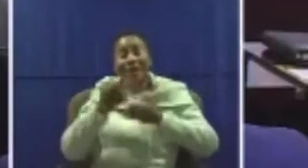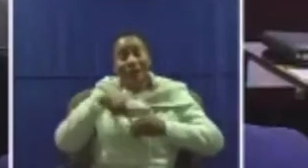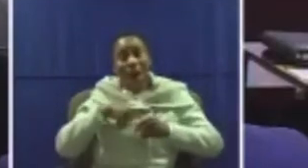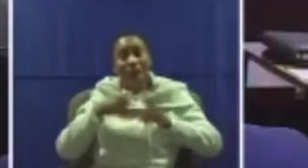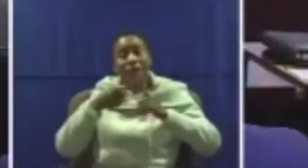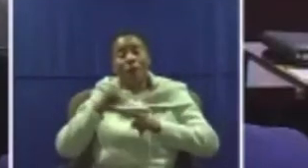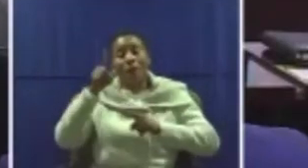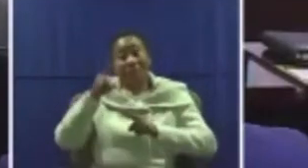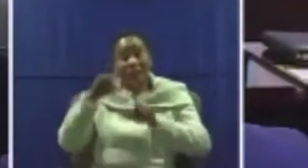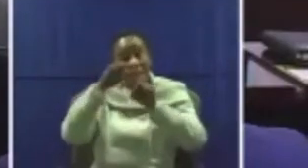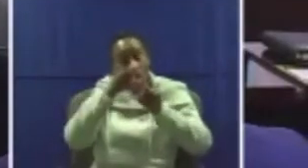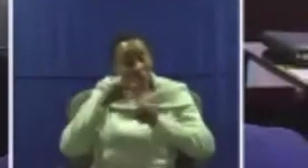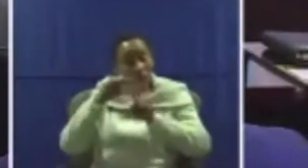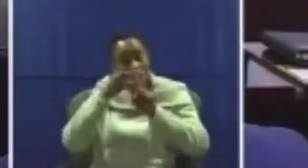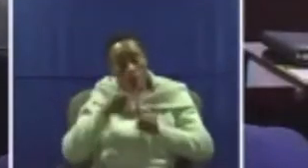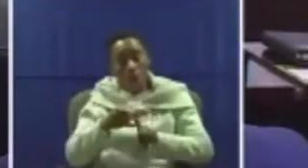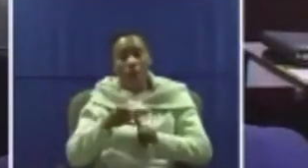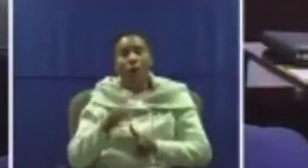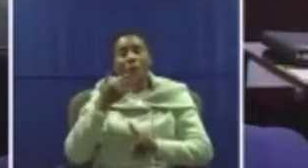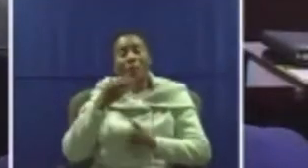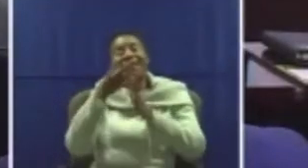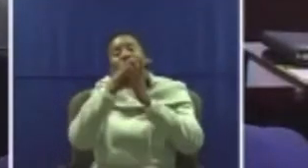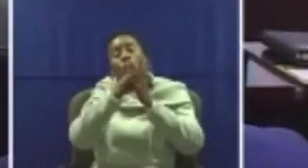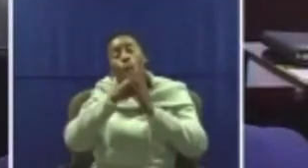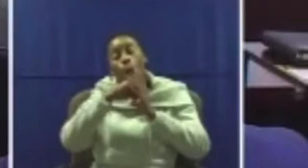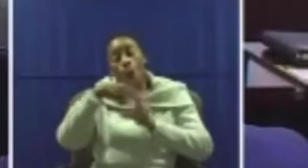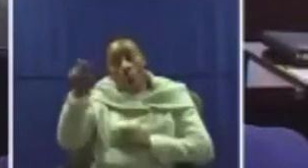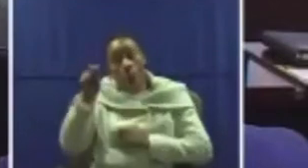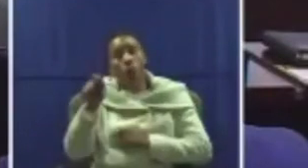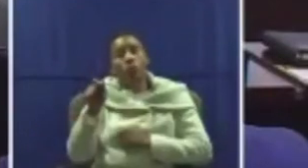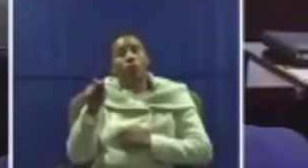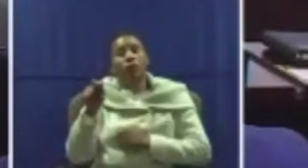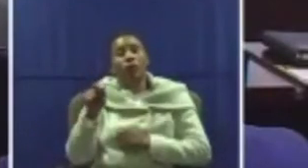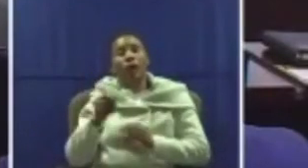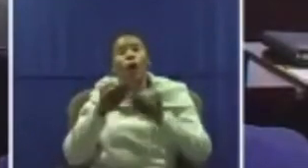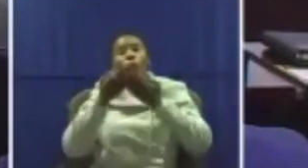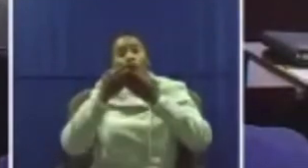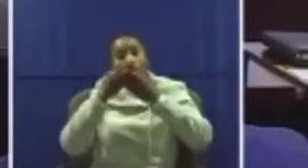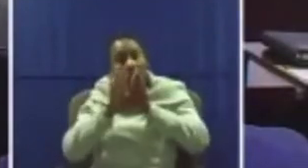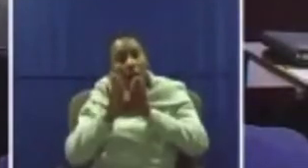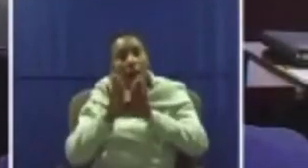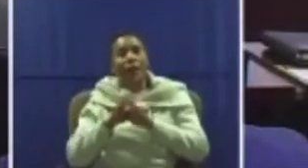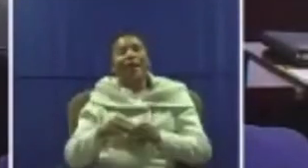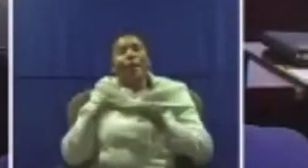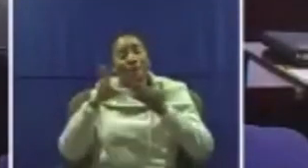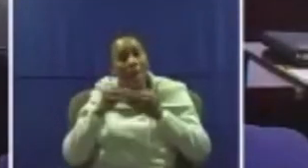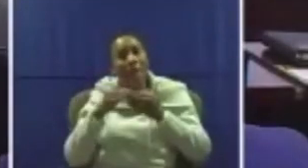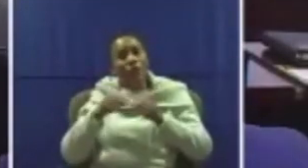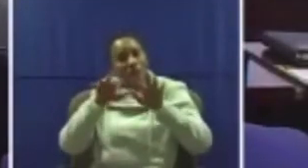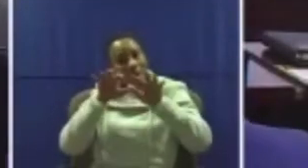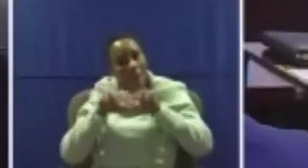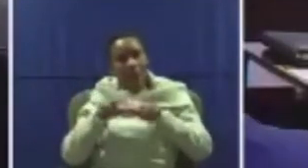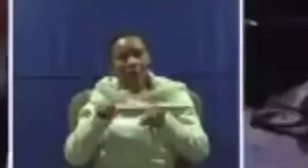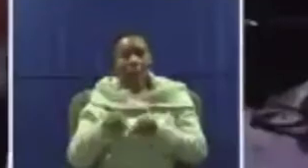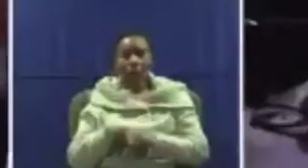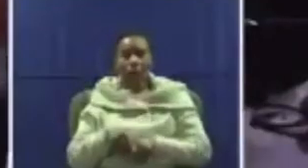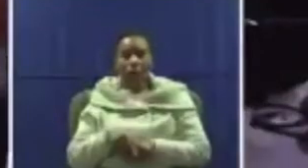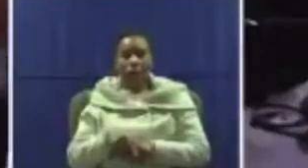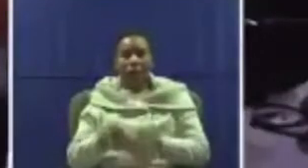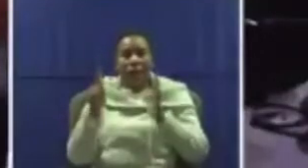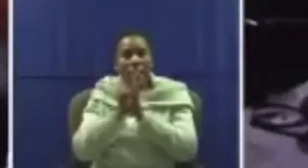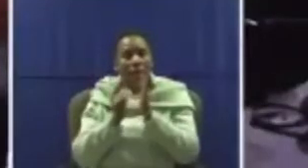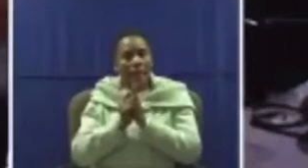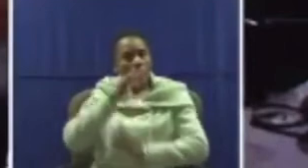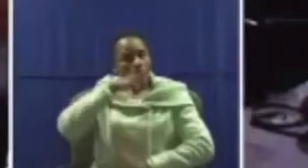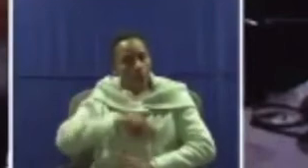them. Please go. Please go. Unmute them. Unmute them. They are members of parliament. It's illegal